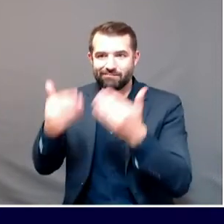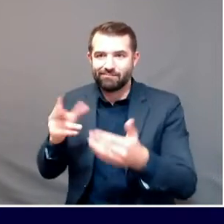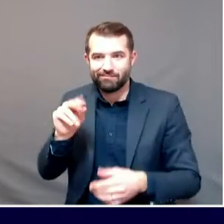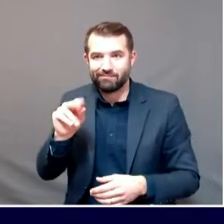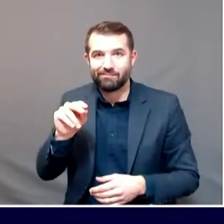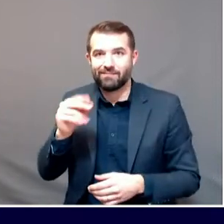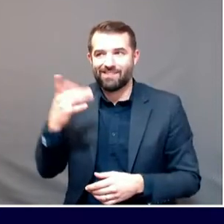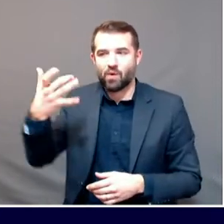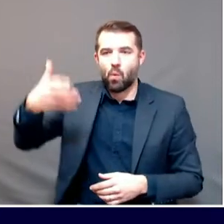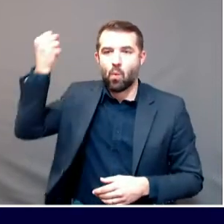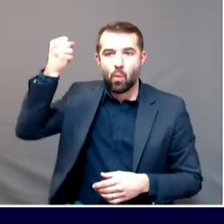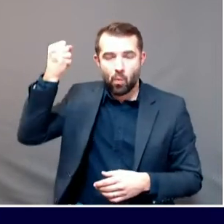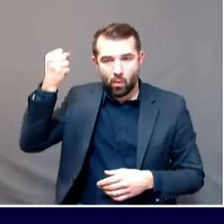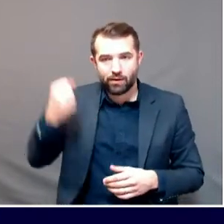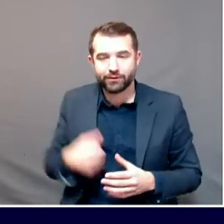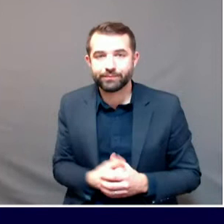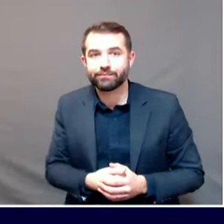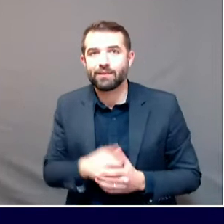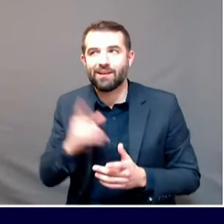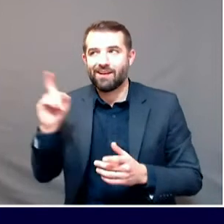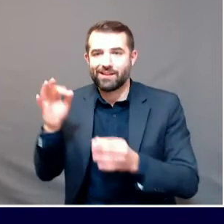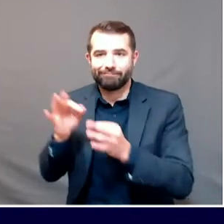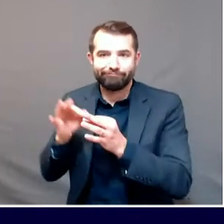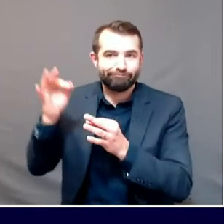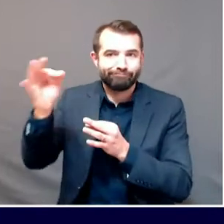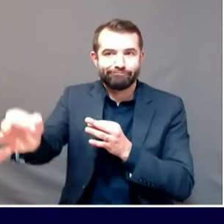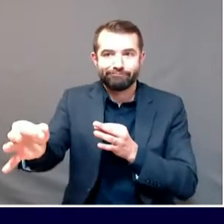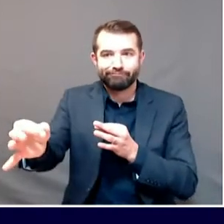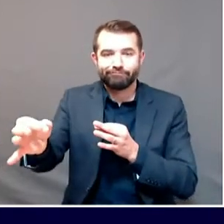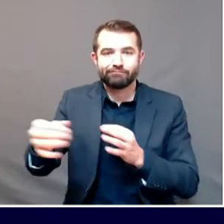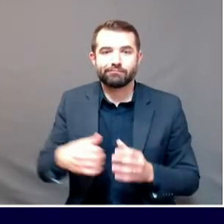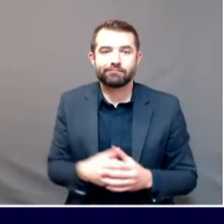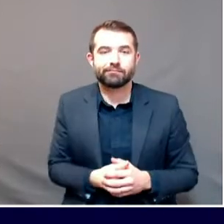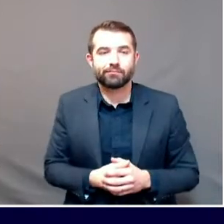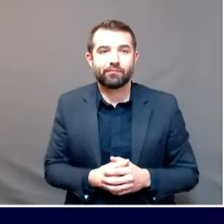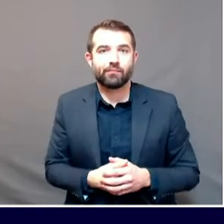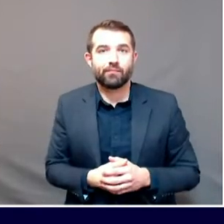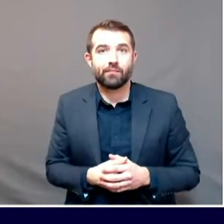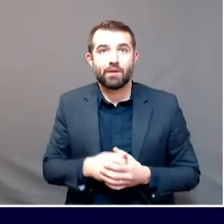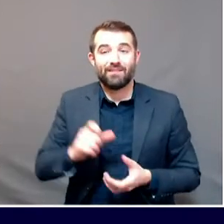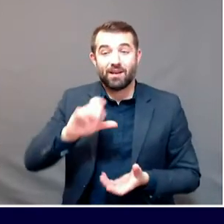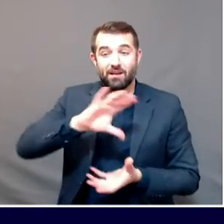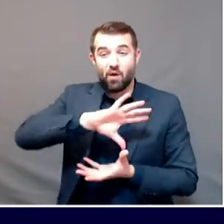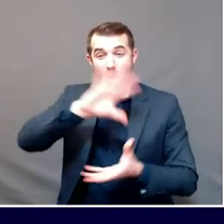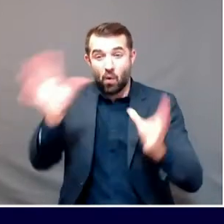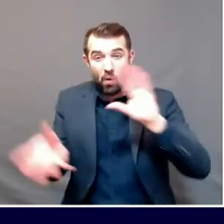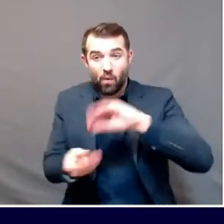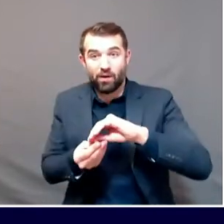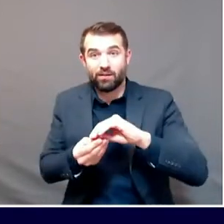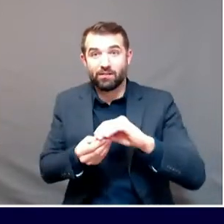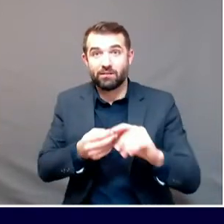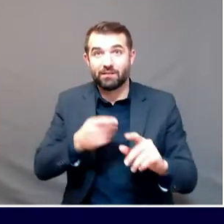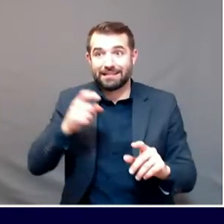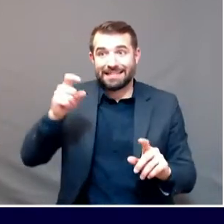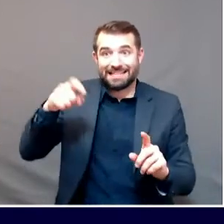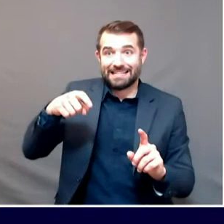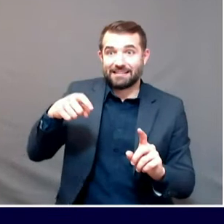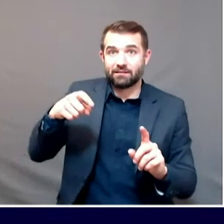commit to setting aside at least 50% of the total that would be needed for that part in the first